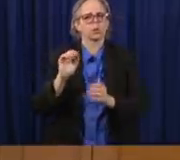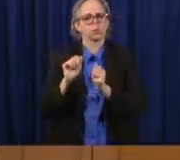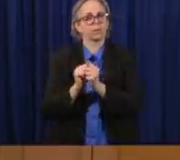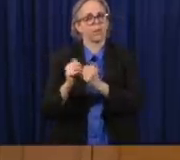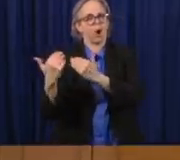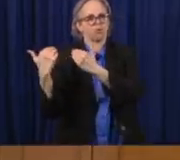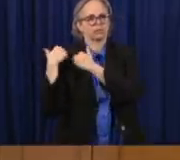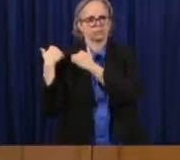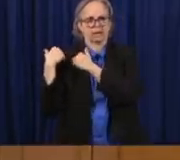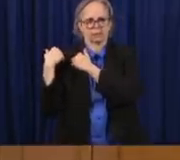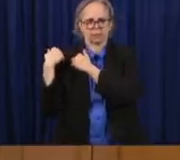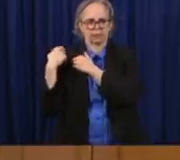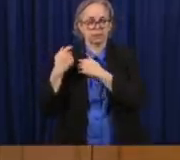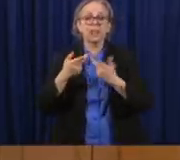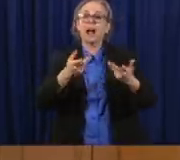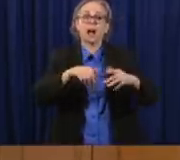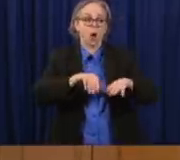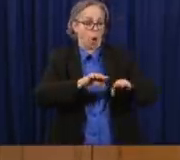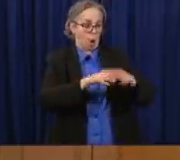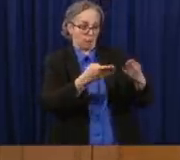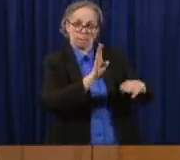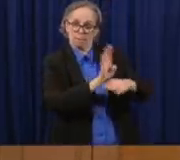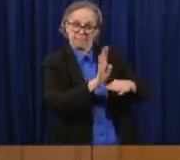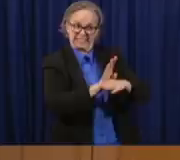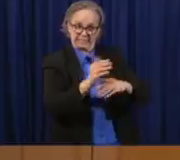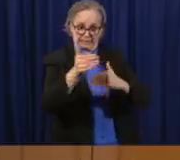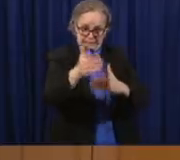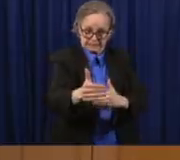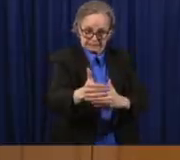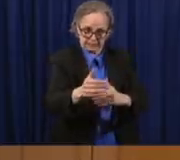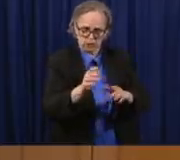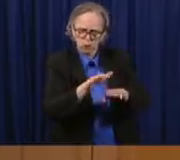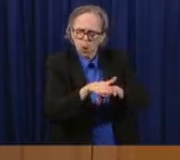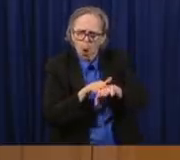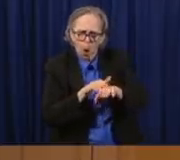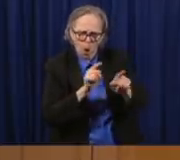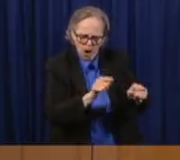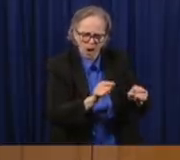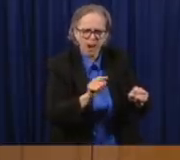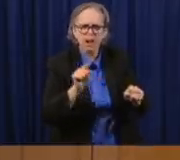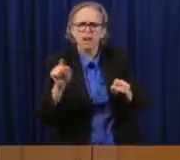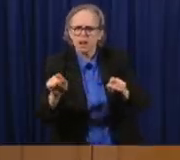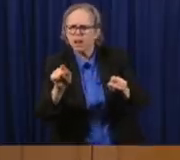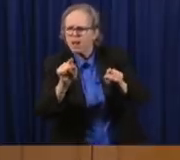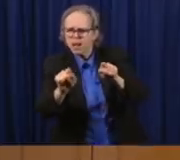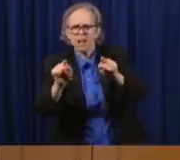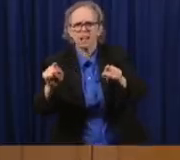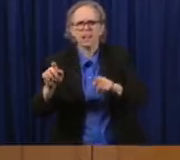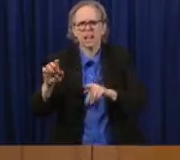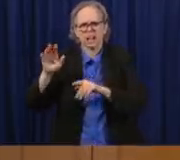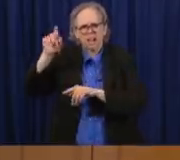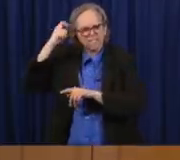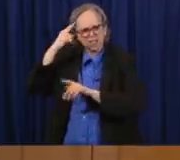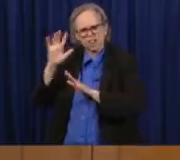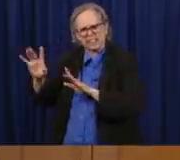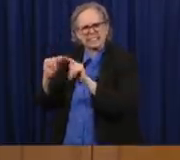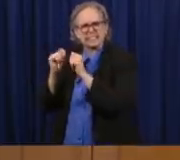details, again, the governor and his team and the lieutenant governor will be laying out in the days to